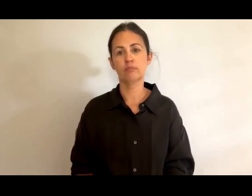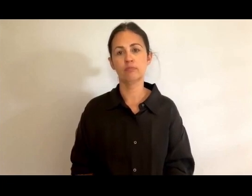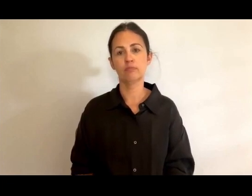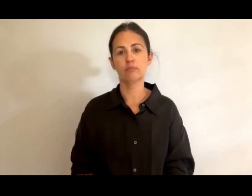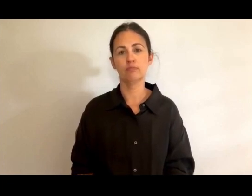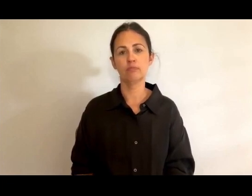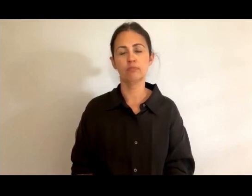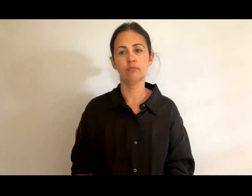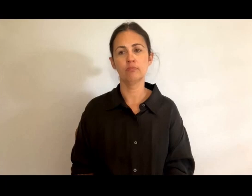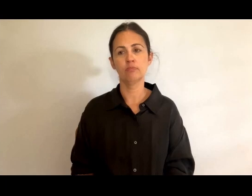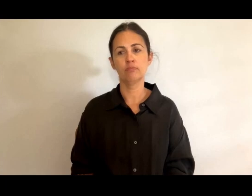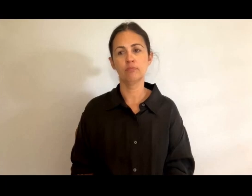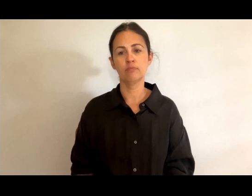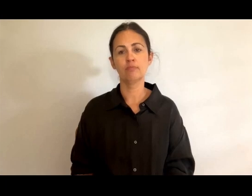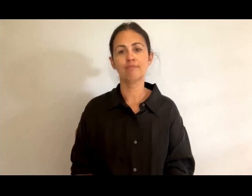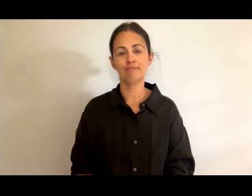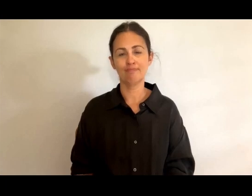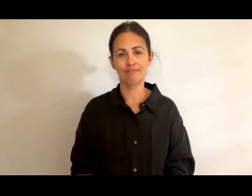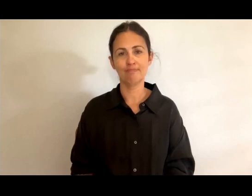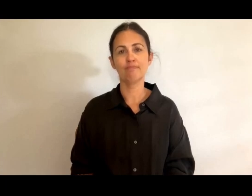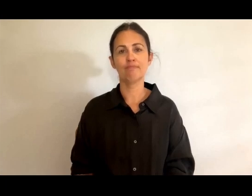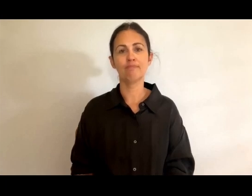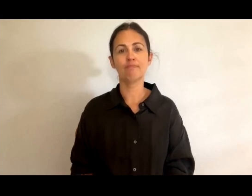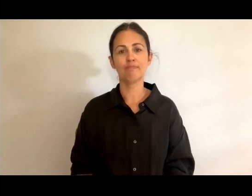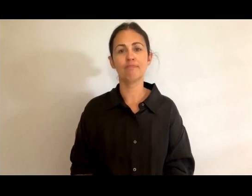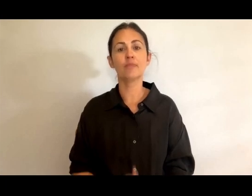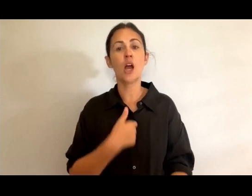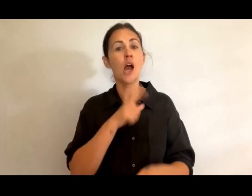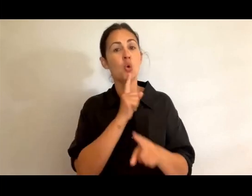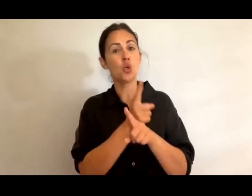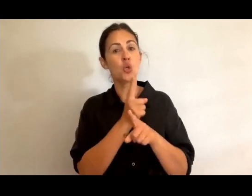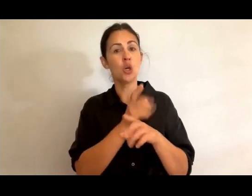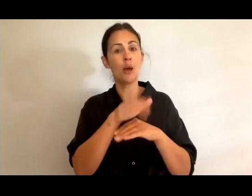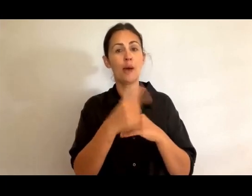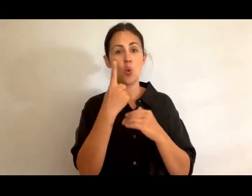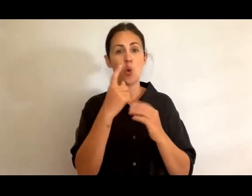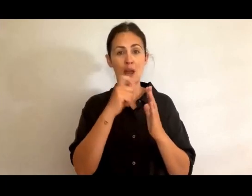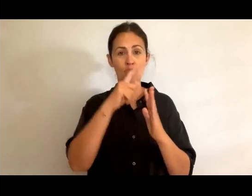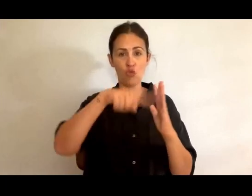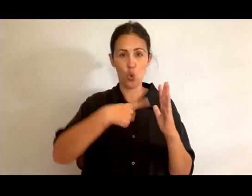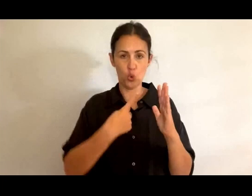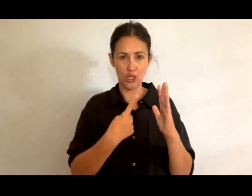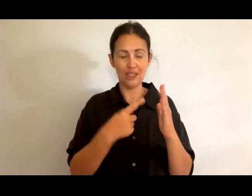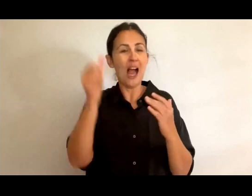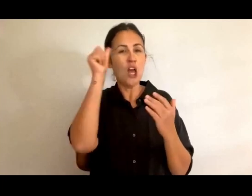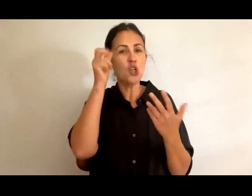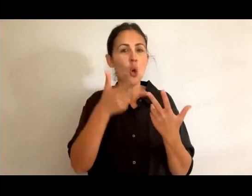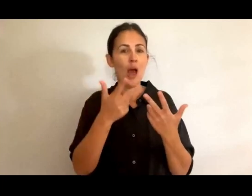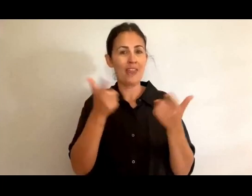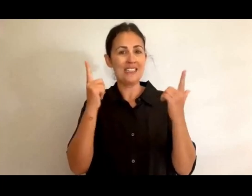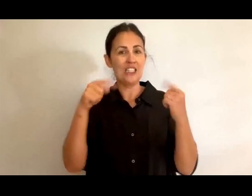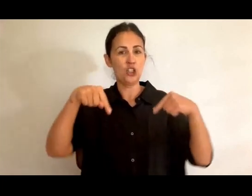Yep. I'm speaking about a project, and I know that other teachers here would have already been doing projects like